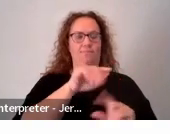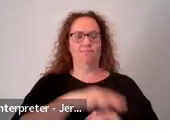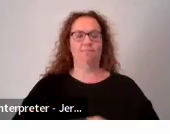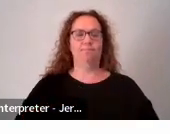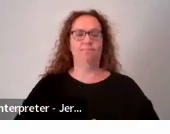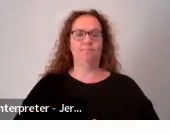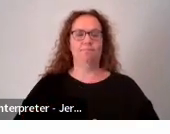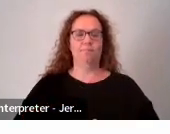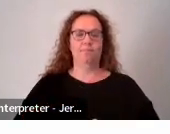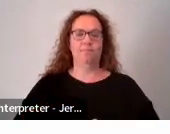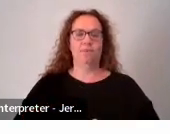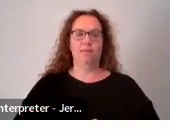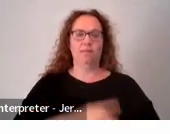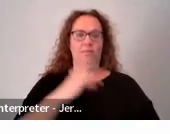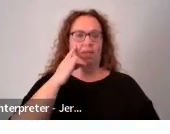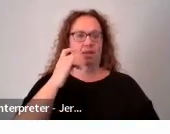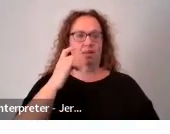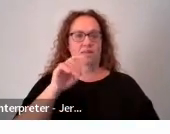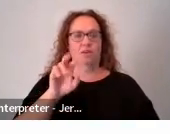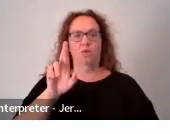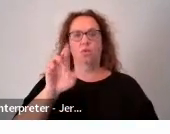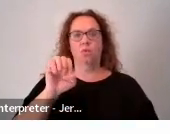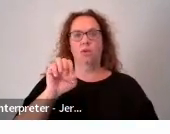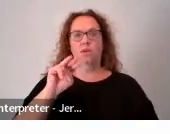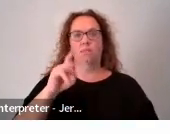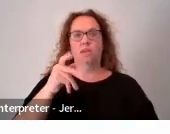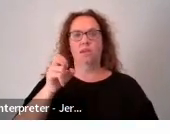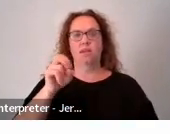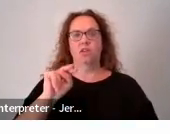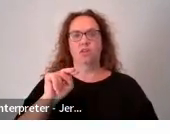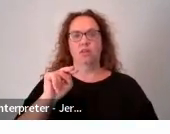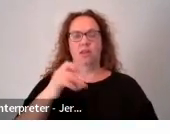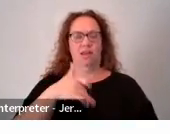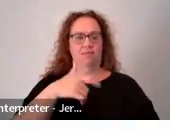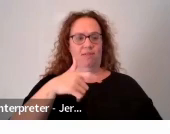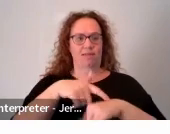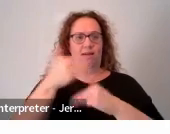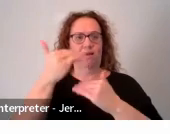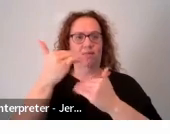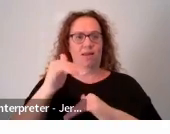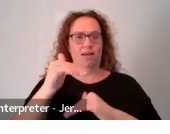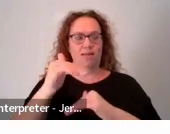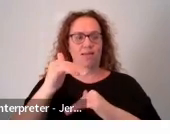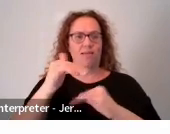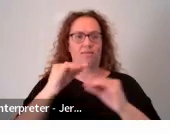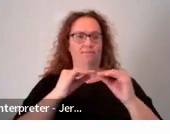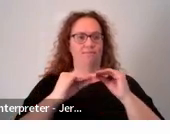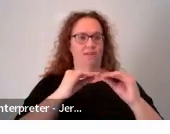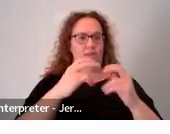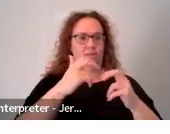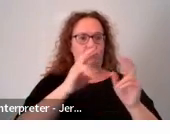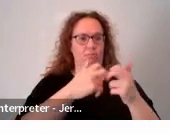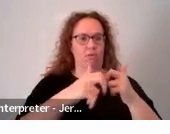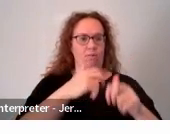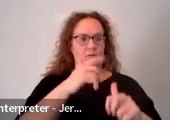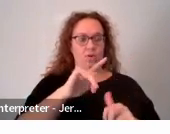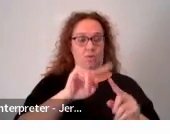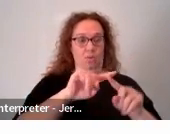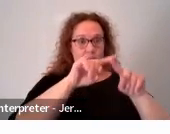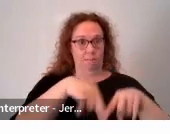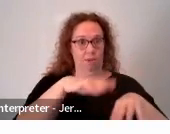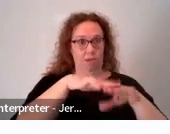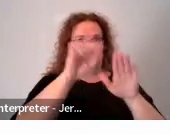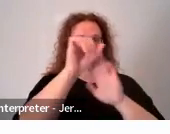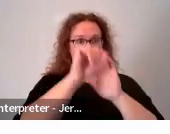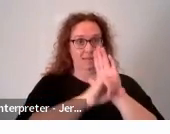the remediation has something to do with timeliness and their ability to rely on the state to be timely